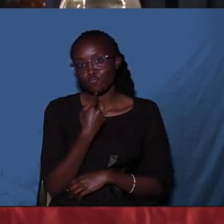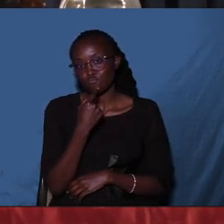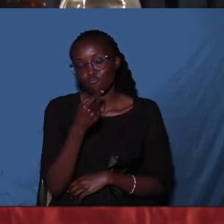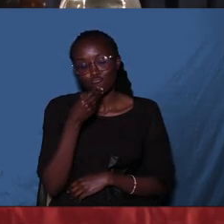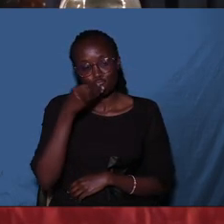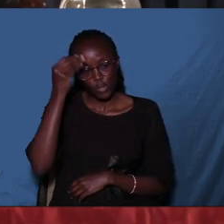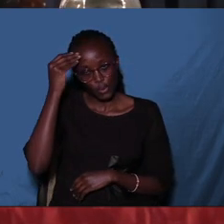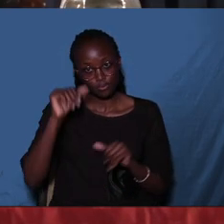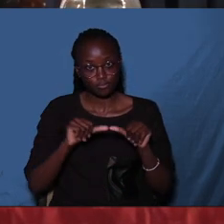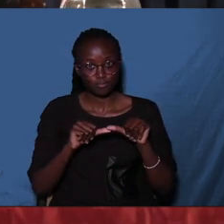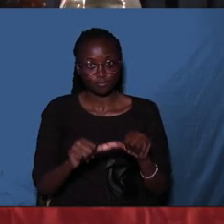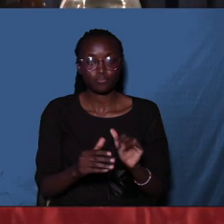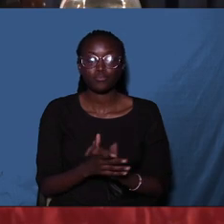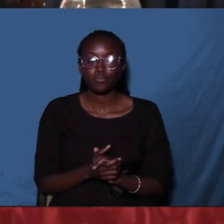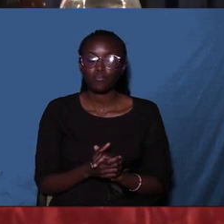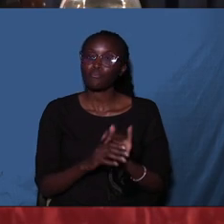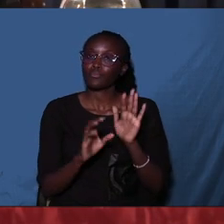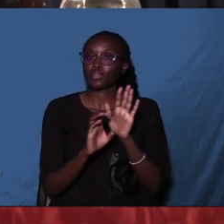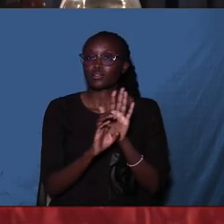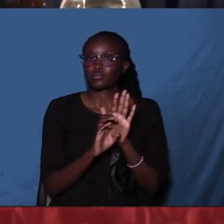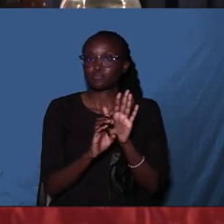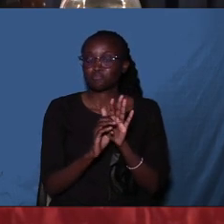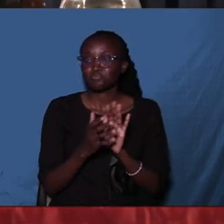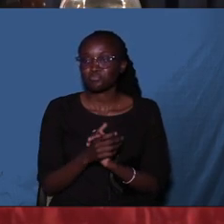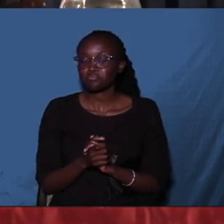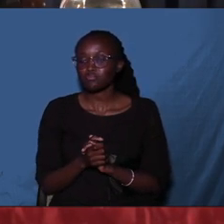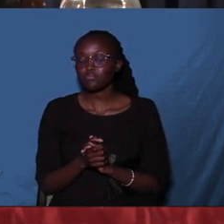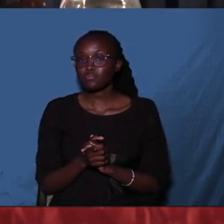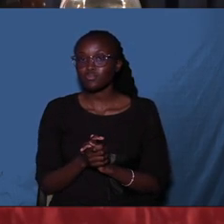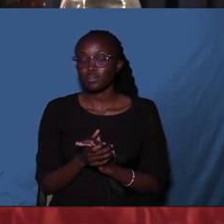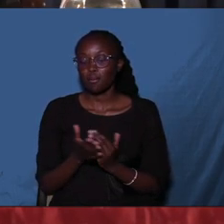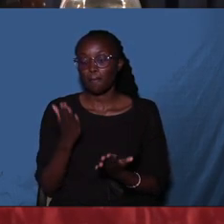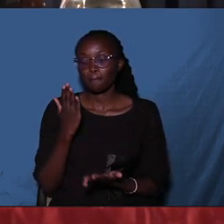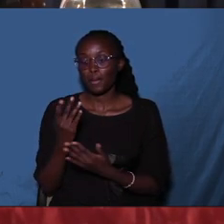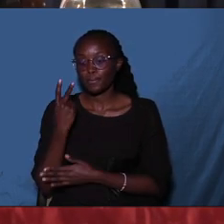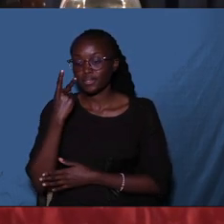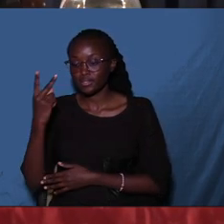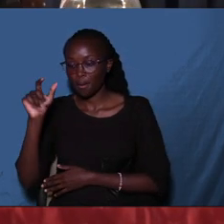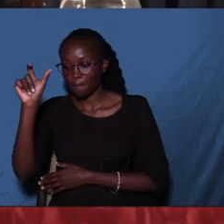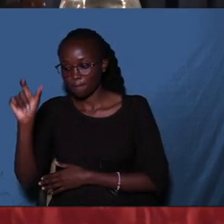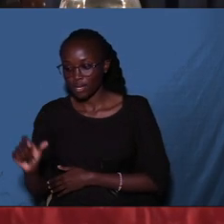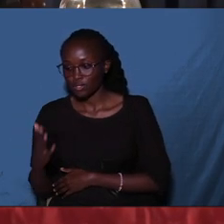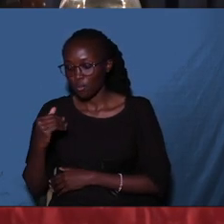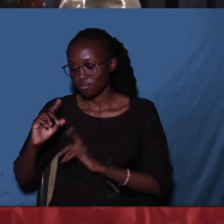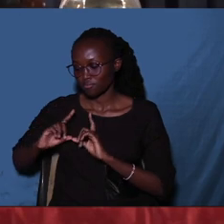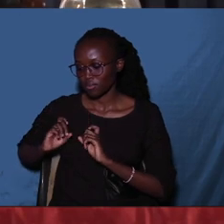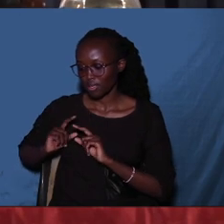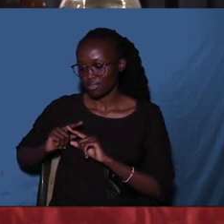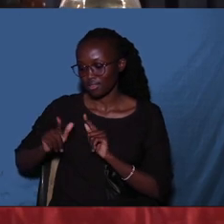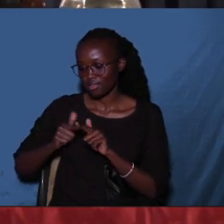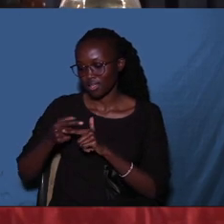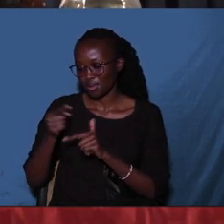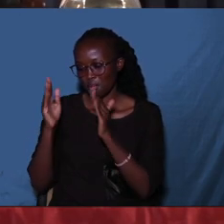know, you are desiring maybe to get this person to be your spouse, but because you didn't pray so